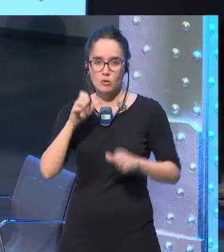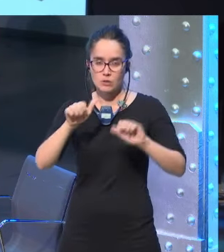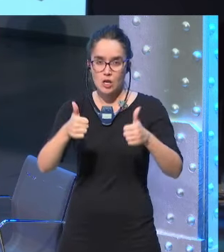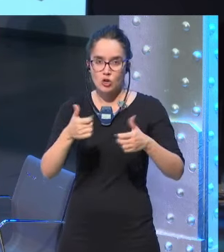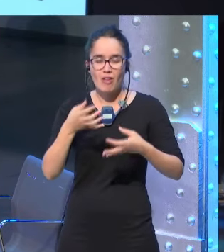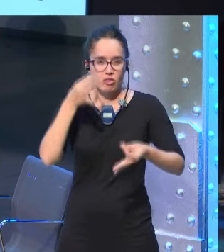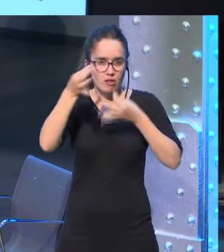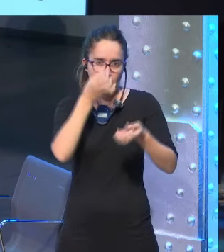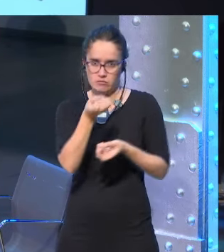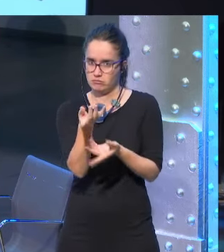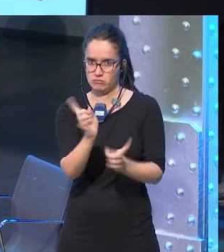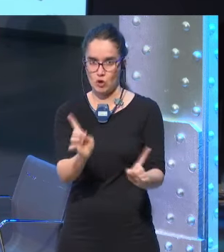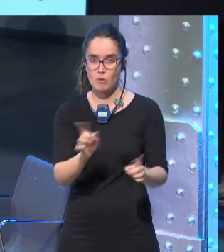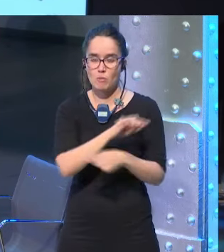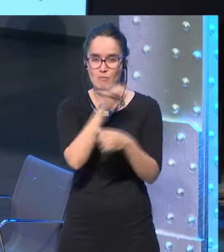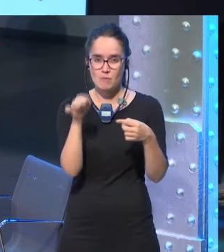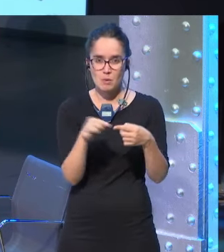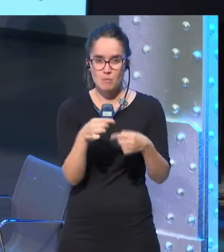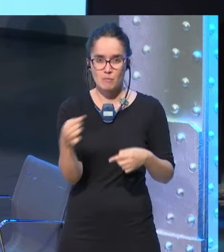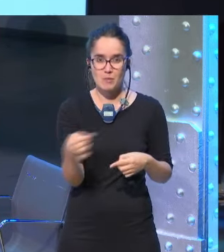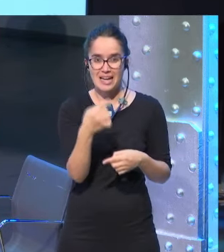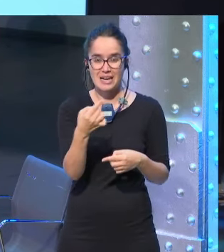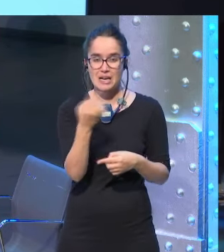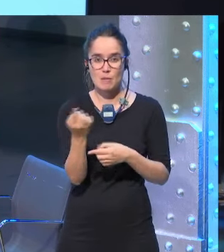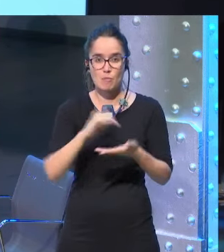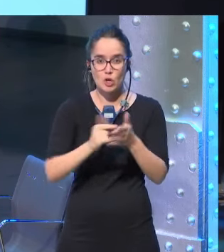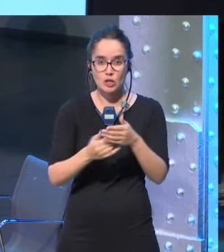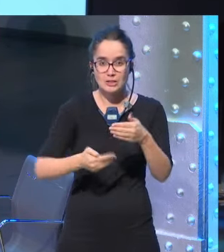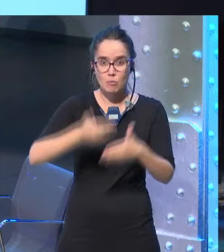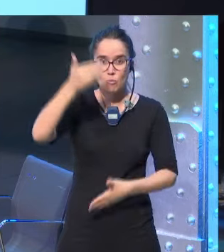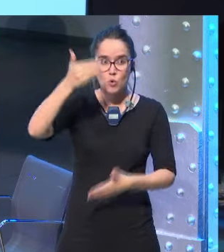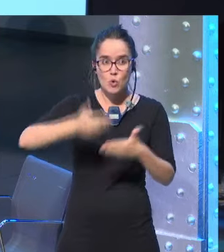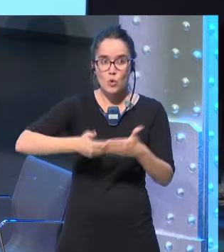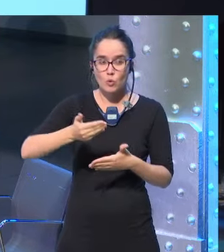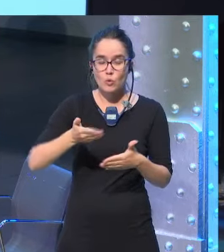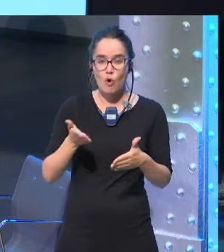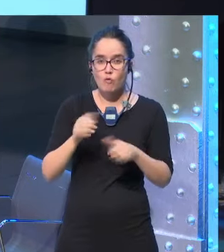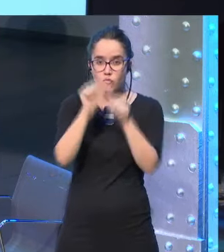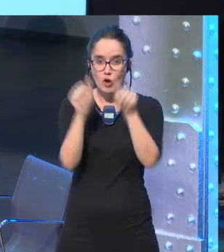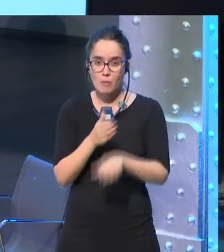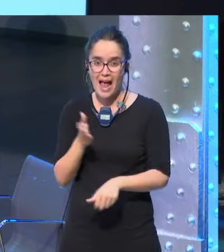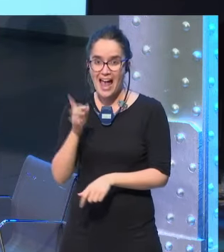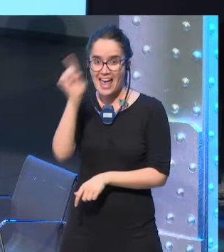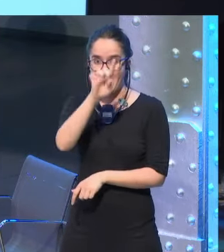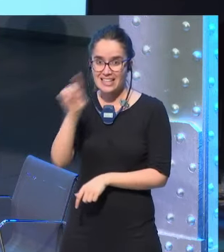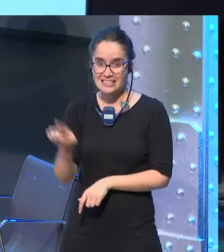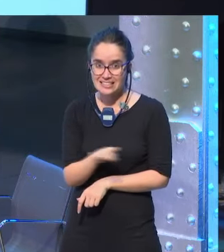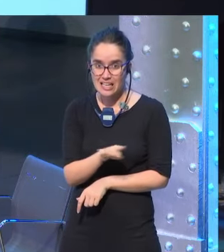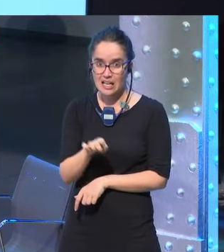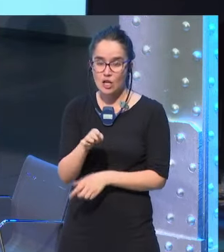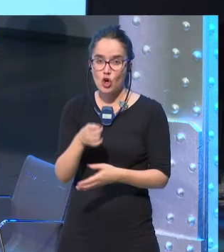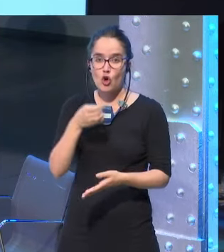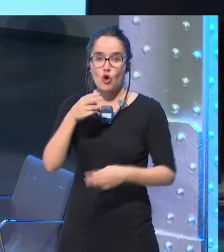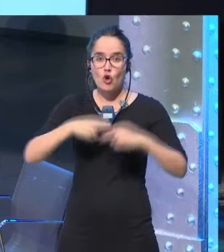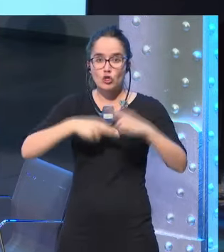details. So the first project is really this S-shaped wall, which is built by a mobile robot. This wall has been designed in a way